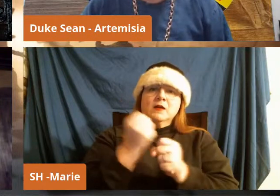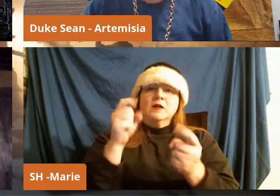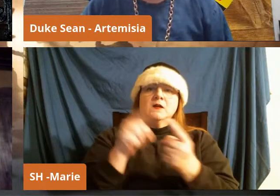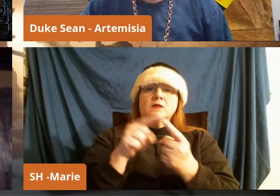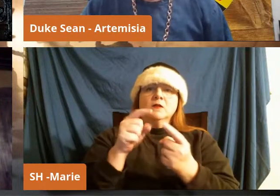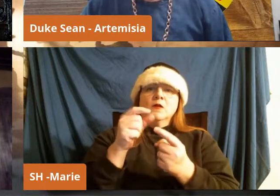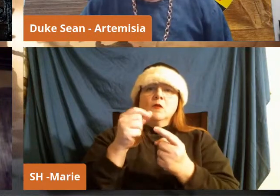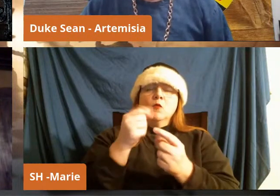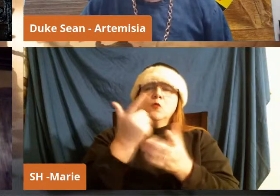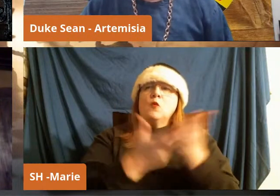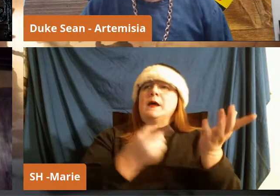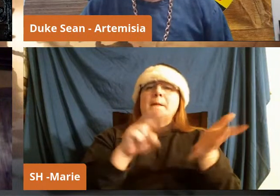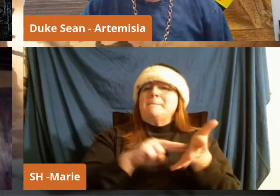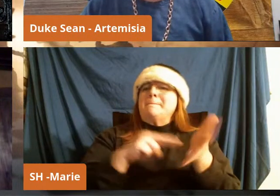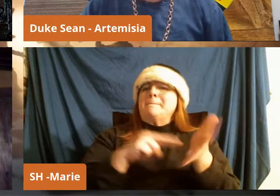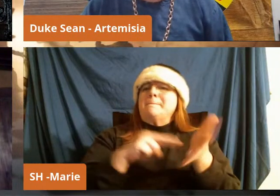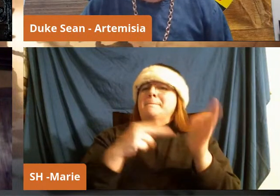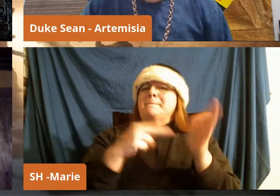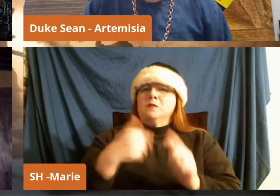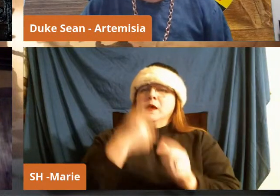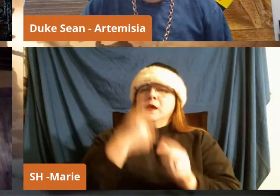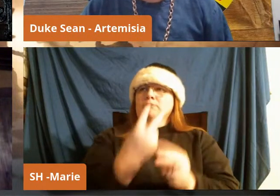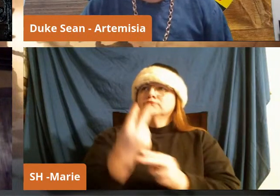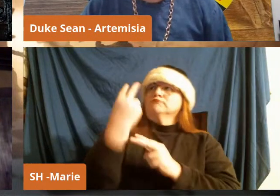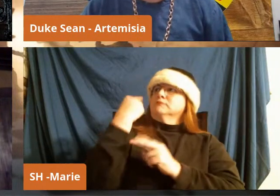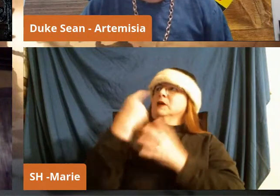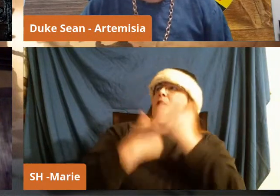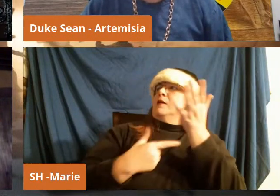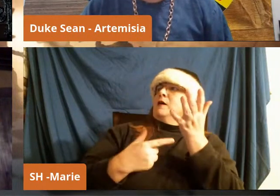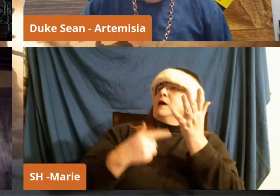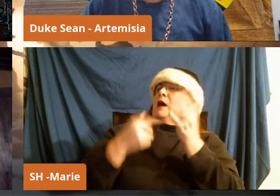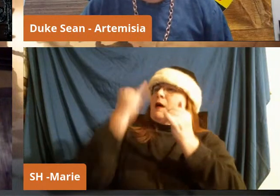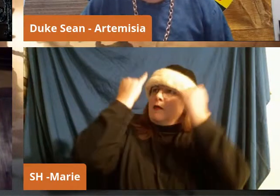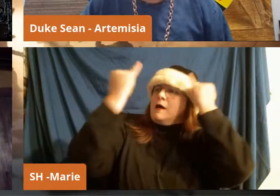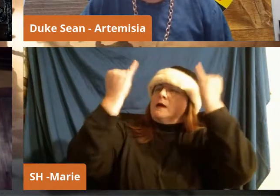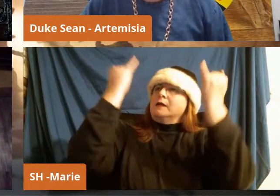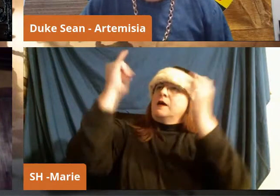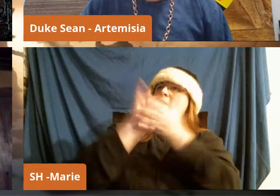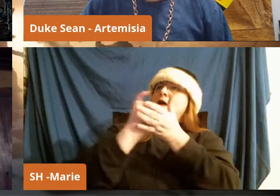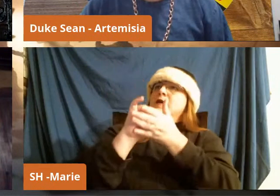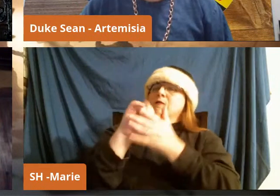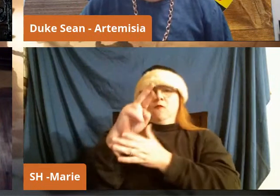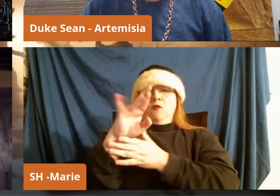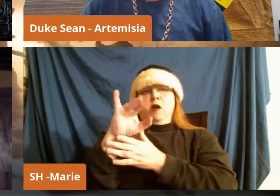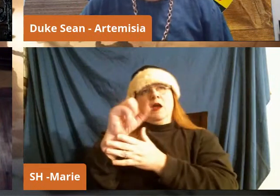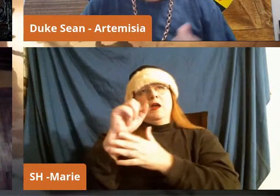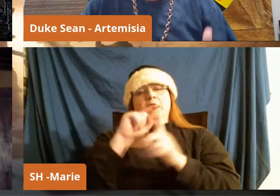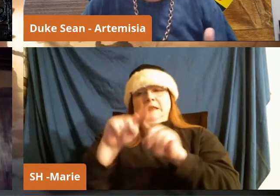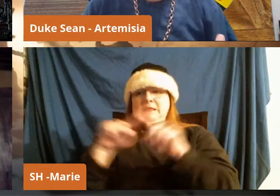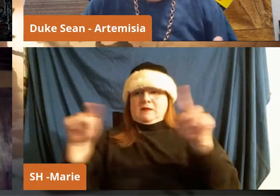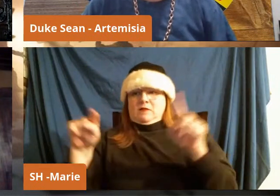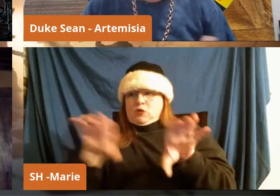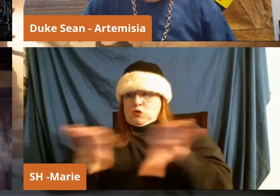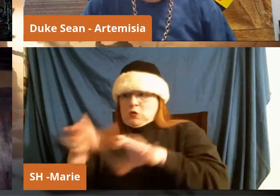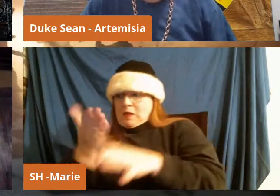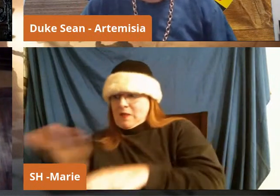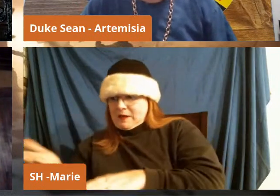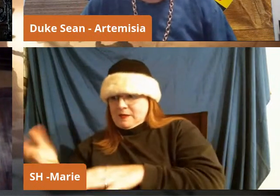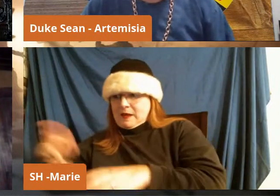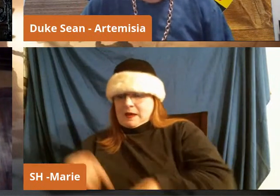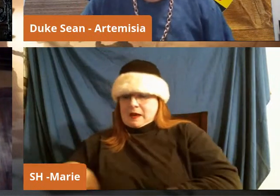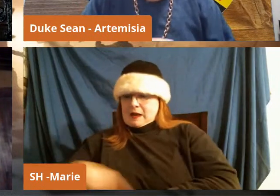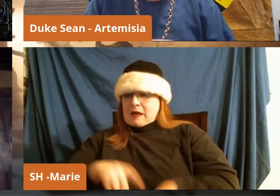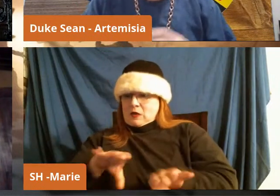out what that was for me. And then looking back on it, that's when I came up with the idea that it was, yeah, it's the difference between doing stuff that knights